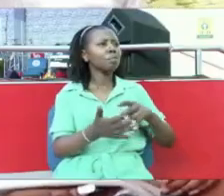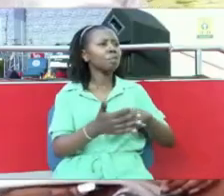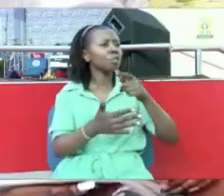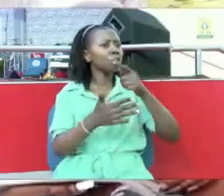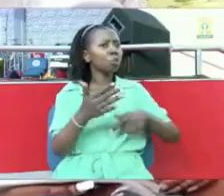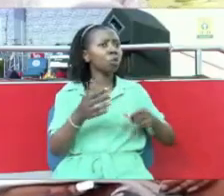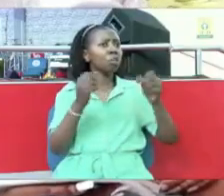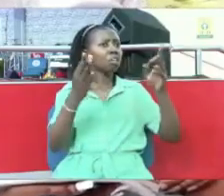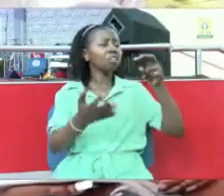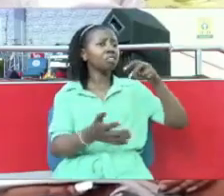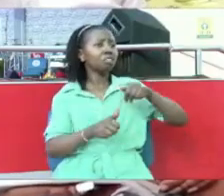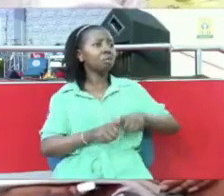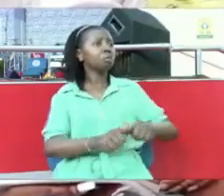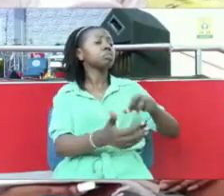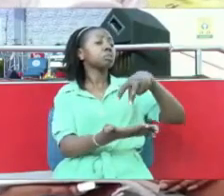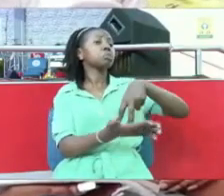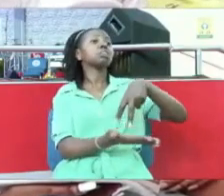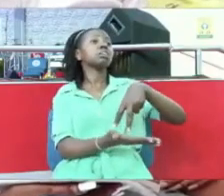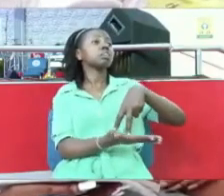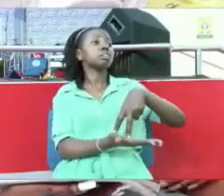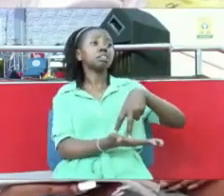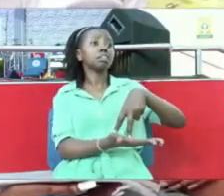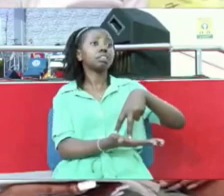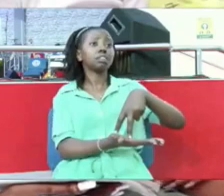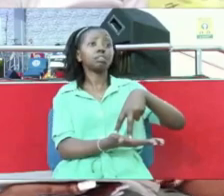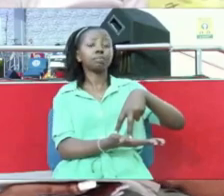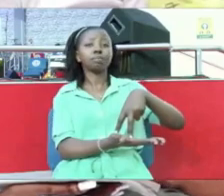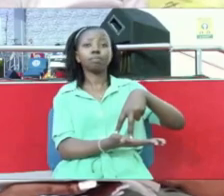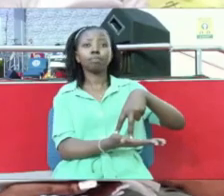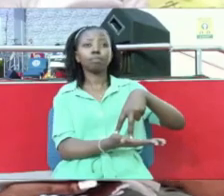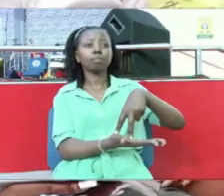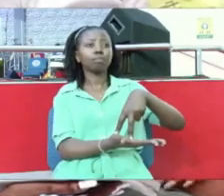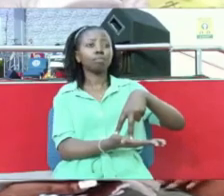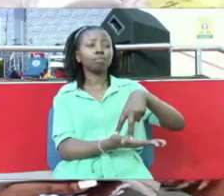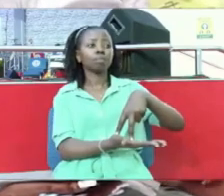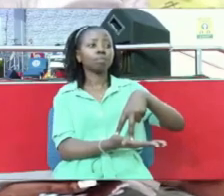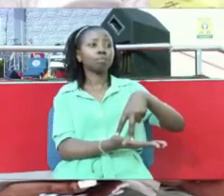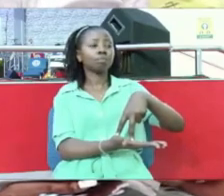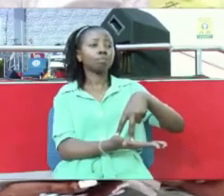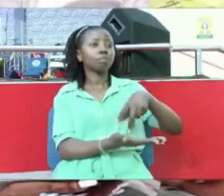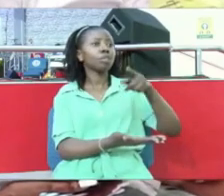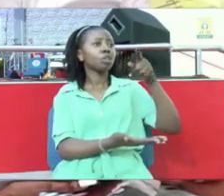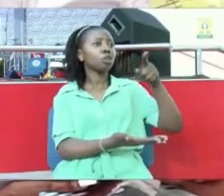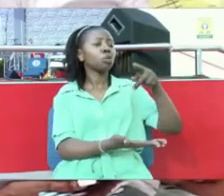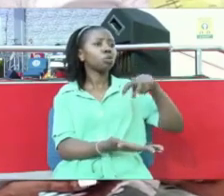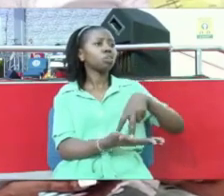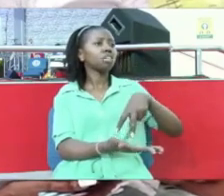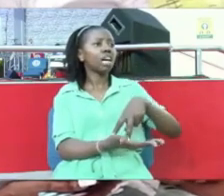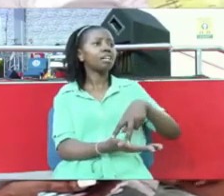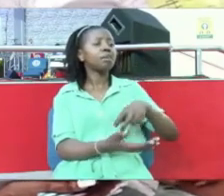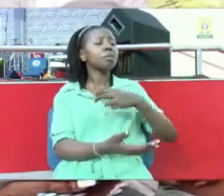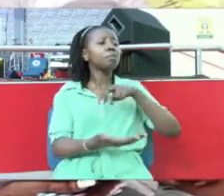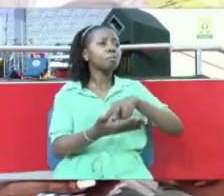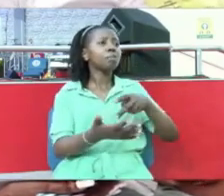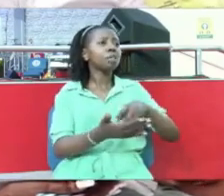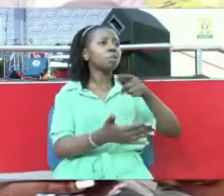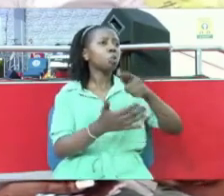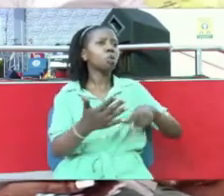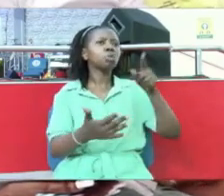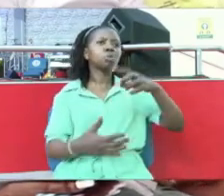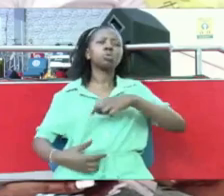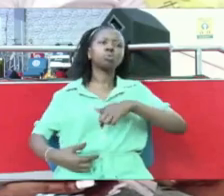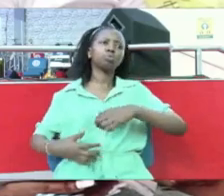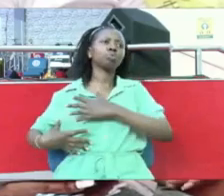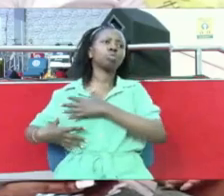remain standing, na maanisha kwamba ukiendelea kusimama, it meant you still trusted on your own. Ni kumaanisha kwamba wewe unajiamini